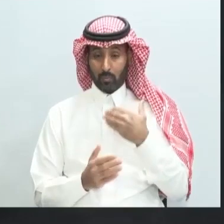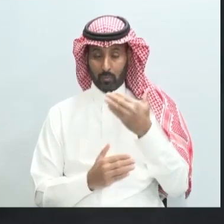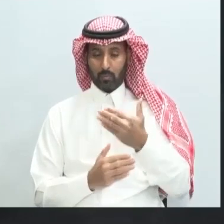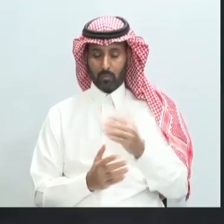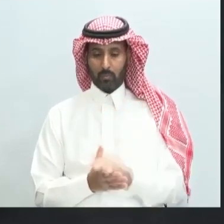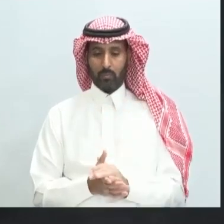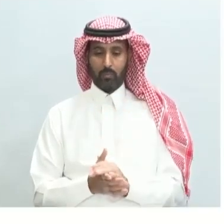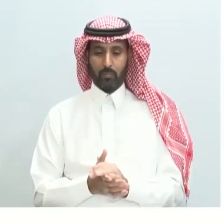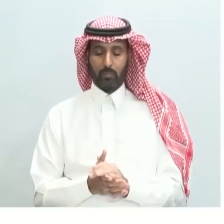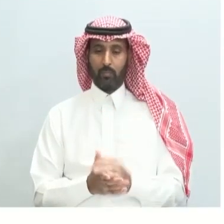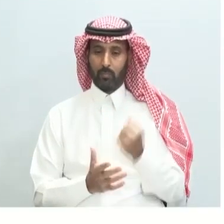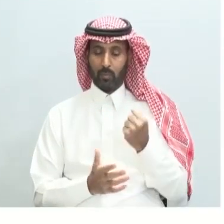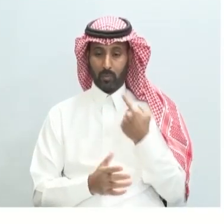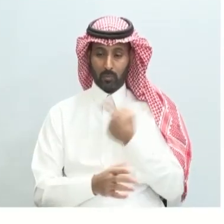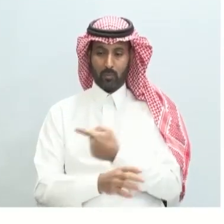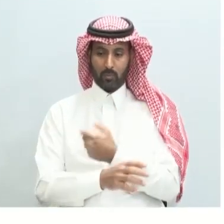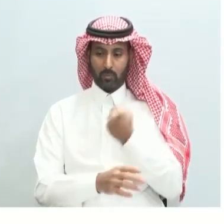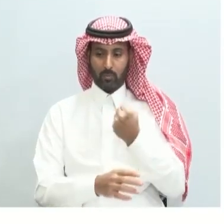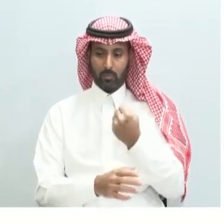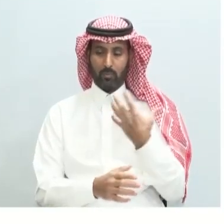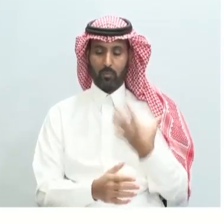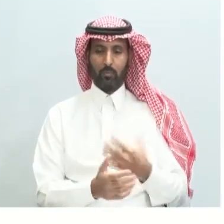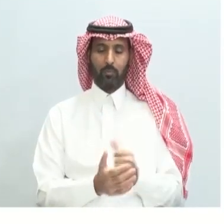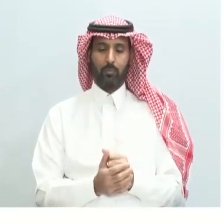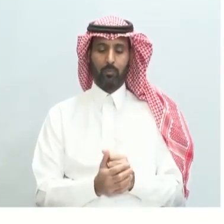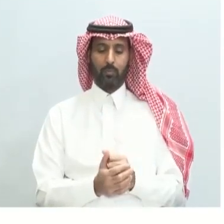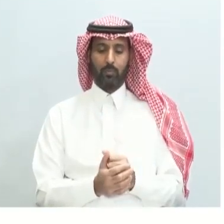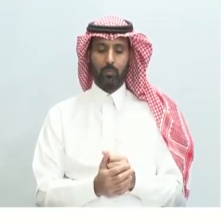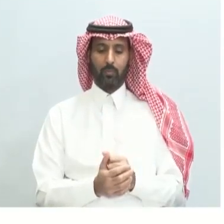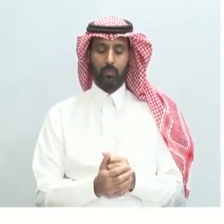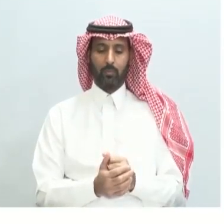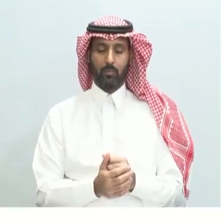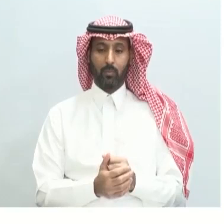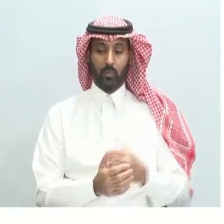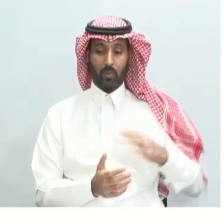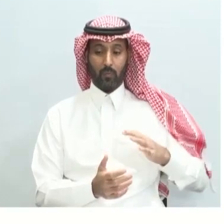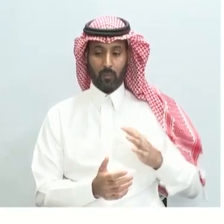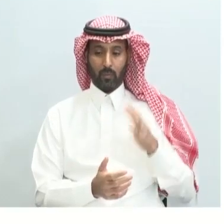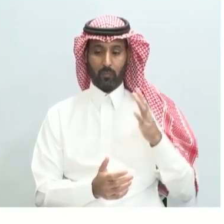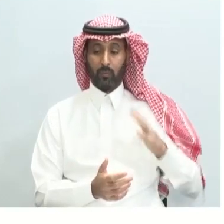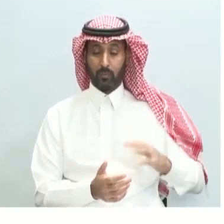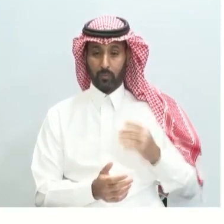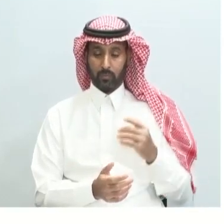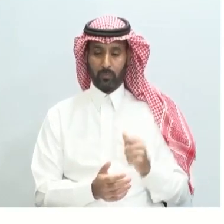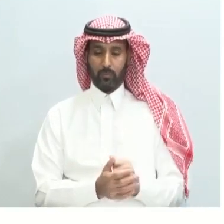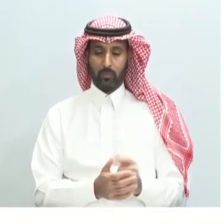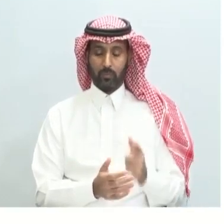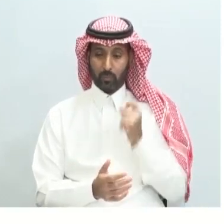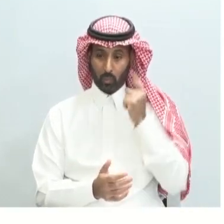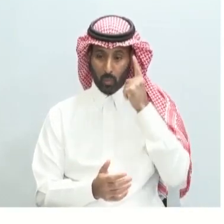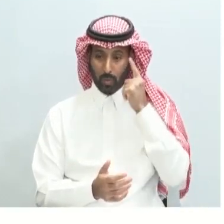you healthy, in a good health, and also wealthy,